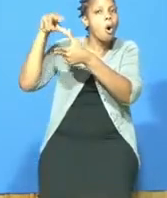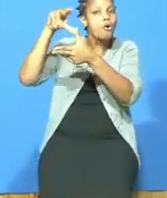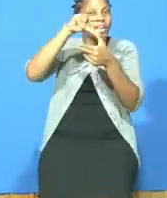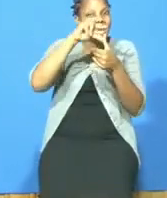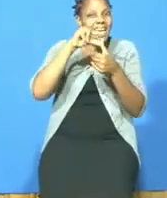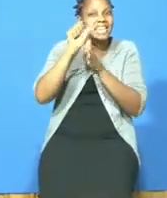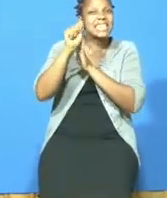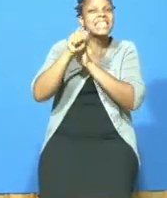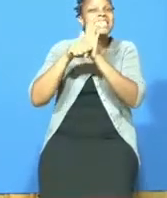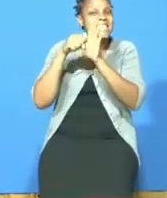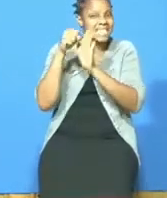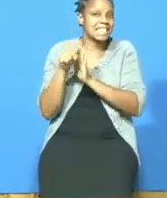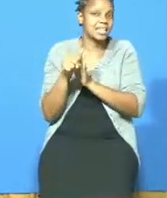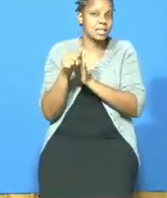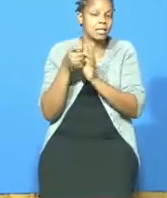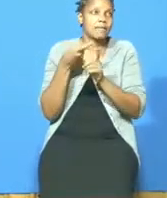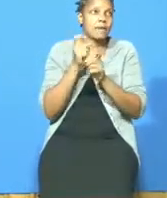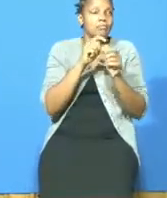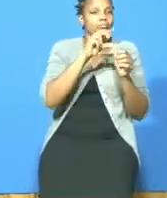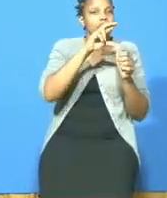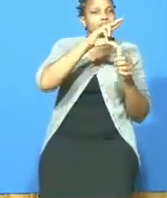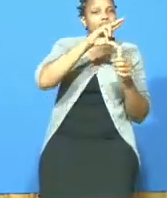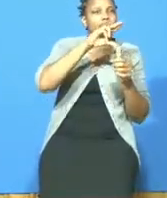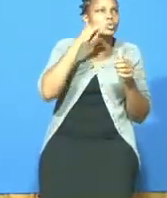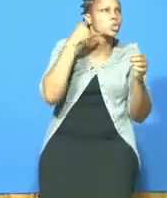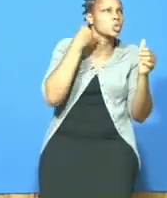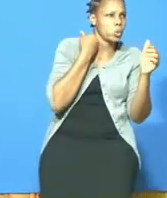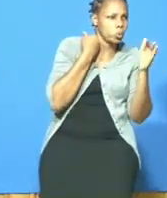it's from June to November.